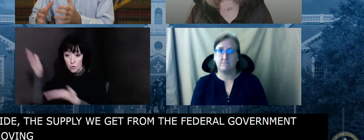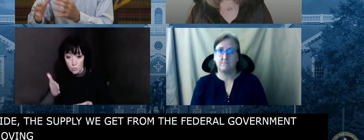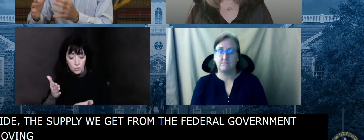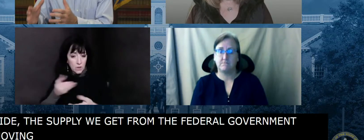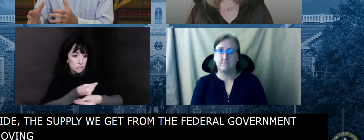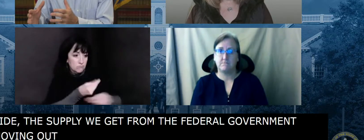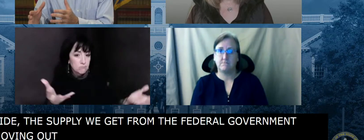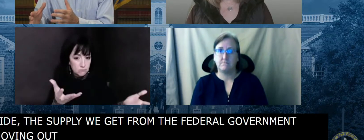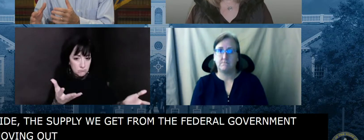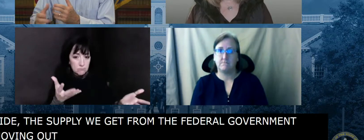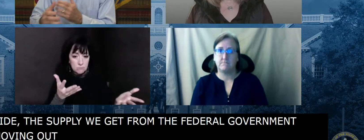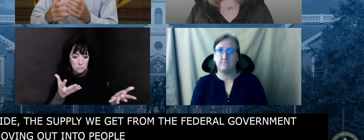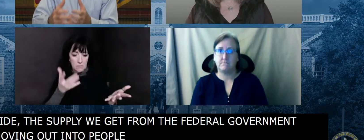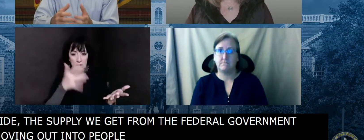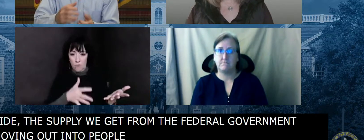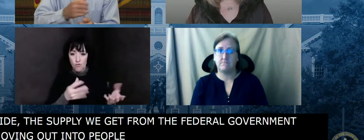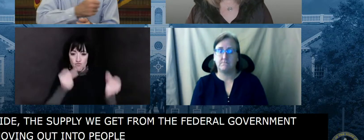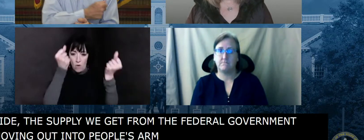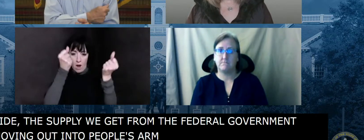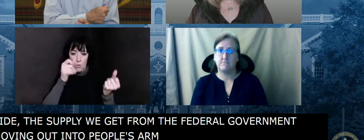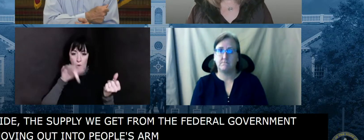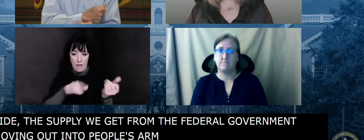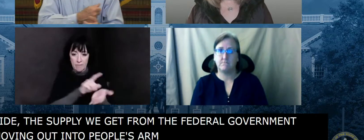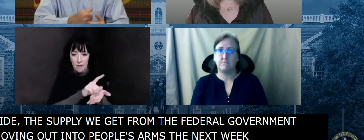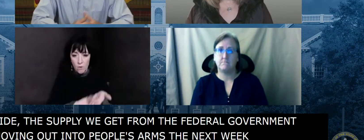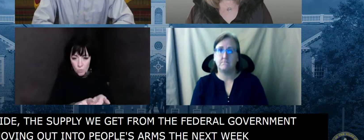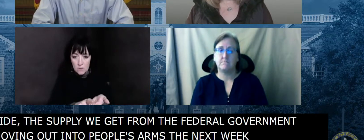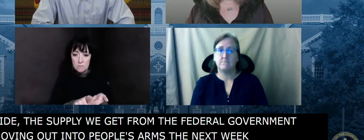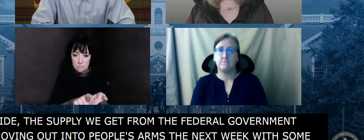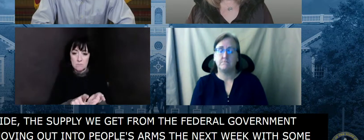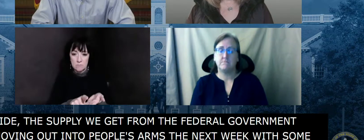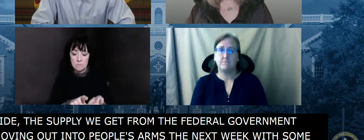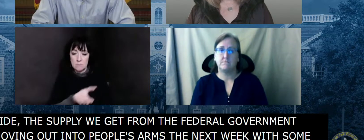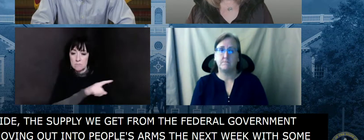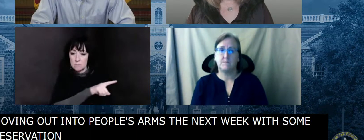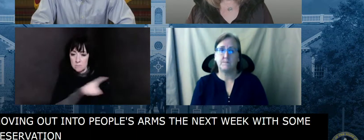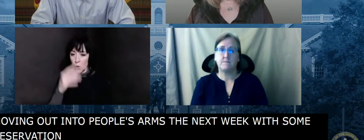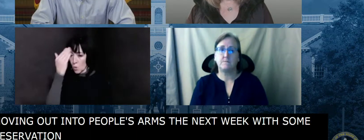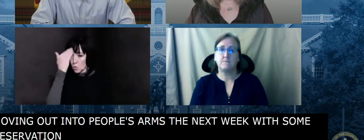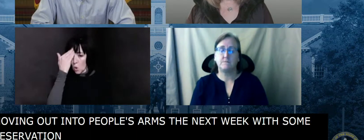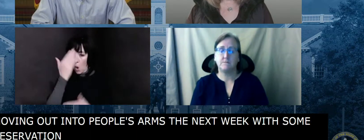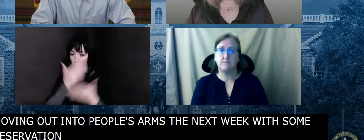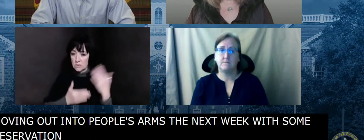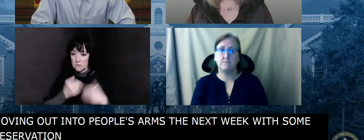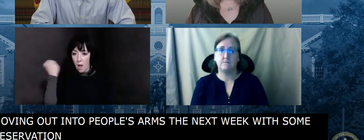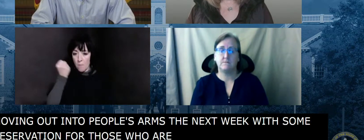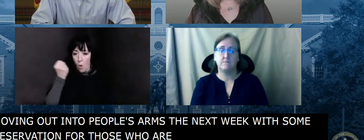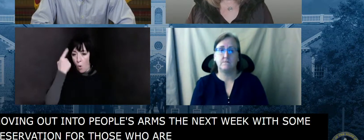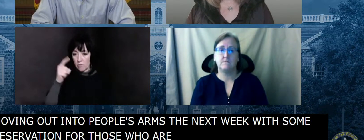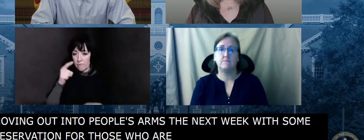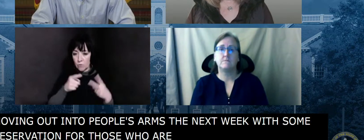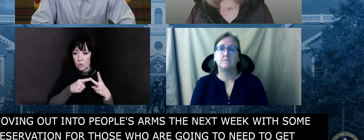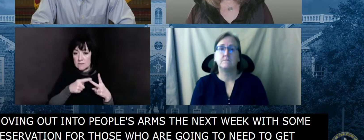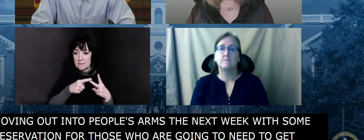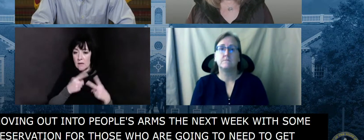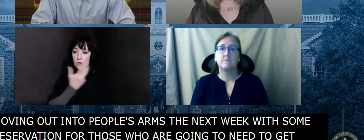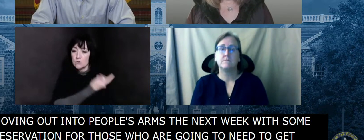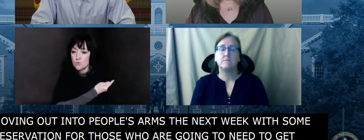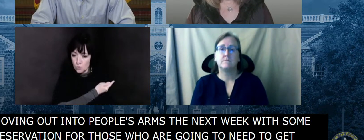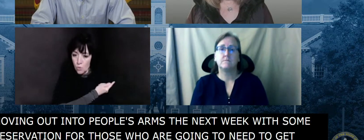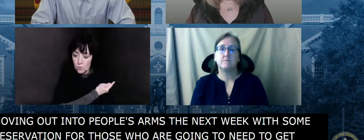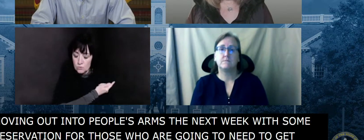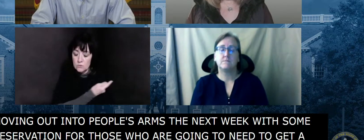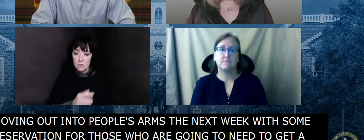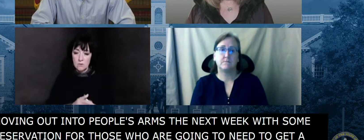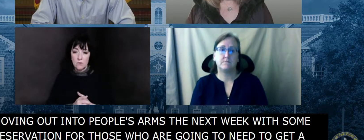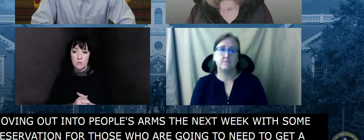arm, the next week with some reservation for those that are going to need to get a second shot as well in